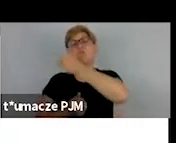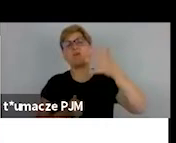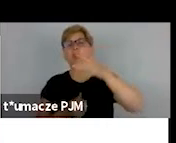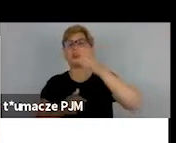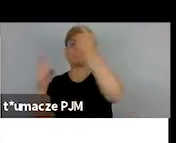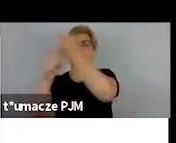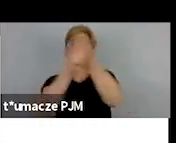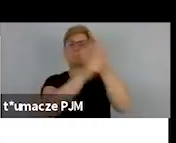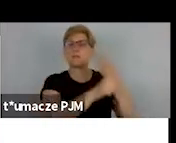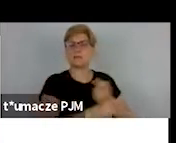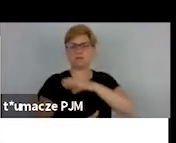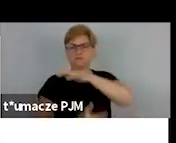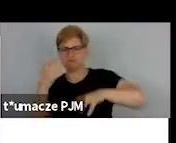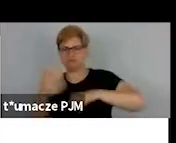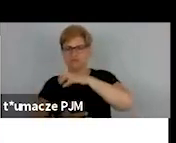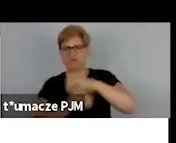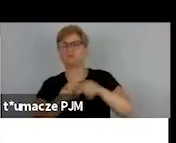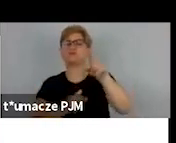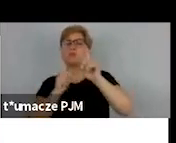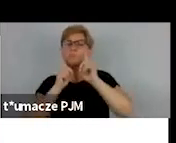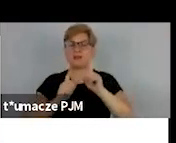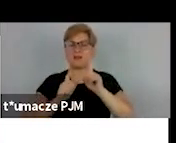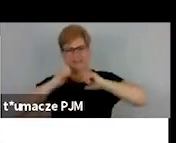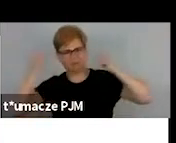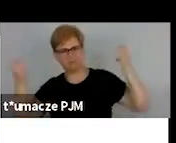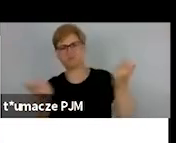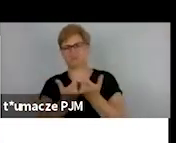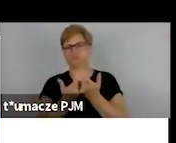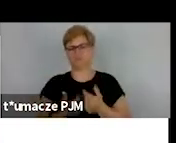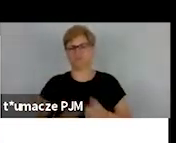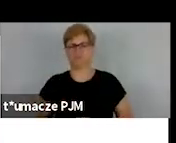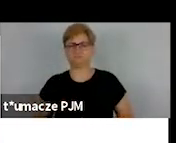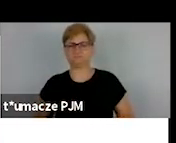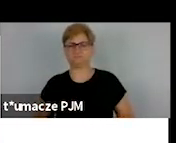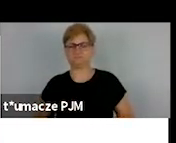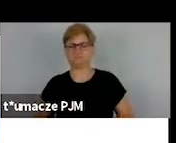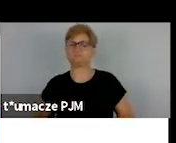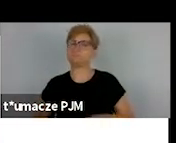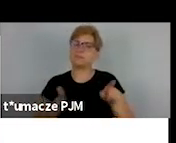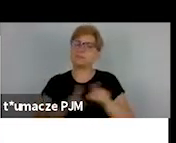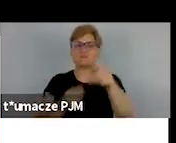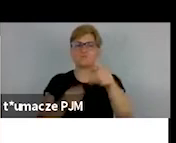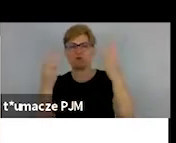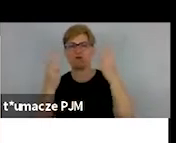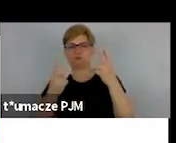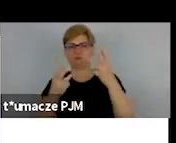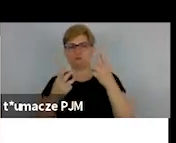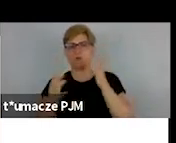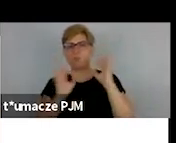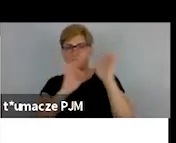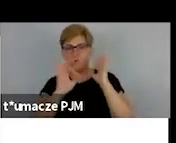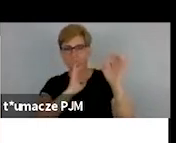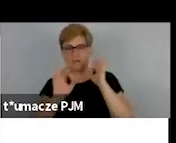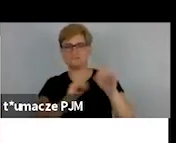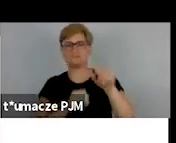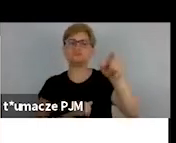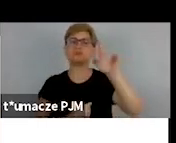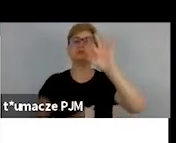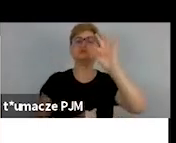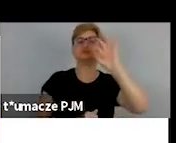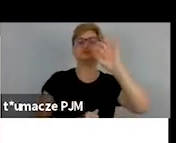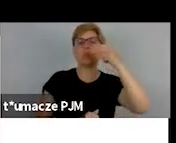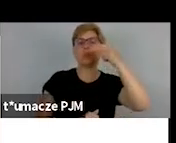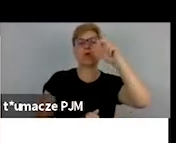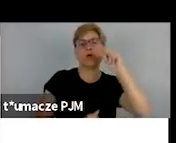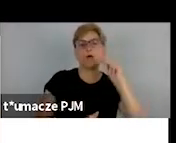There are two great films about Sonke. That one can't just fold your arms. If you're interested in watching it to understand the work, you can find